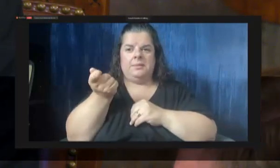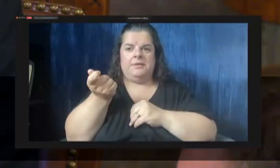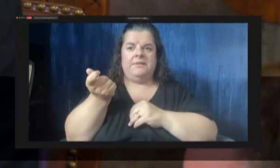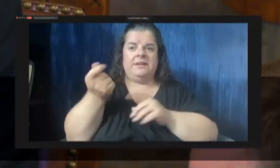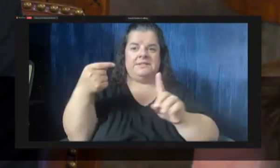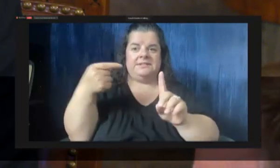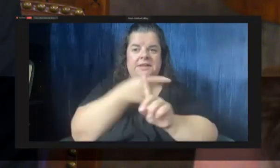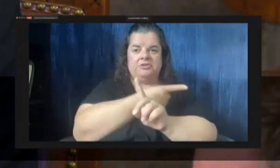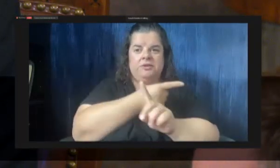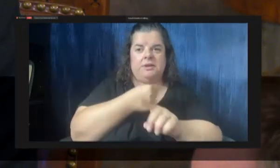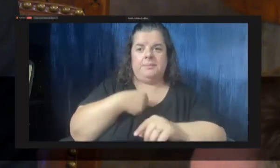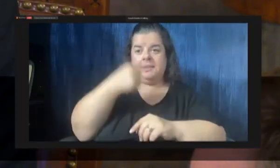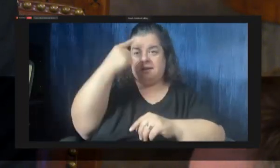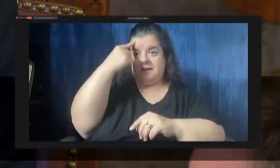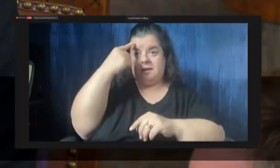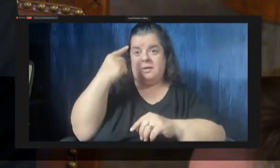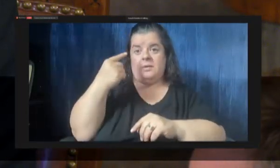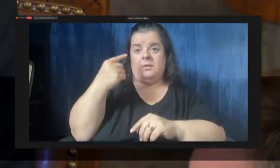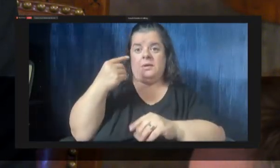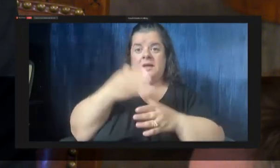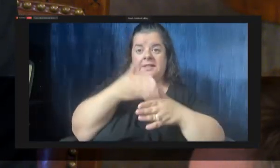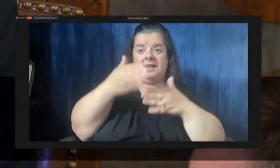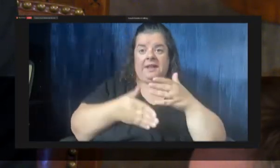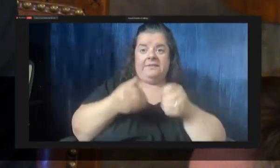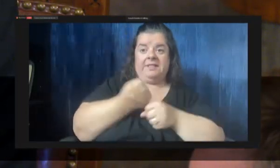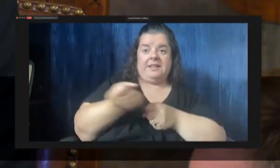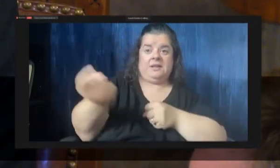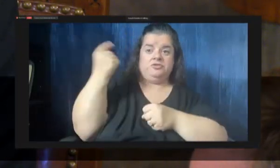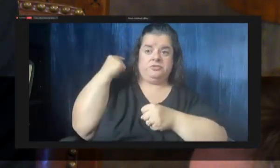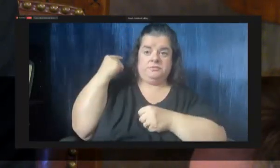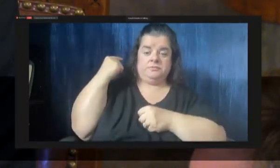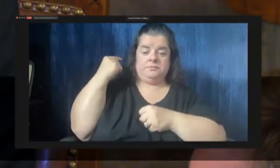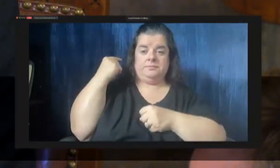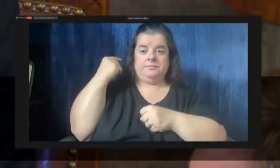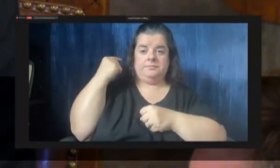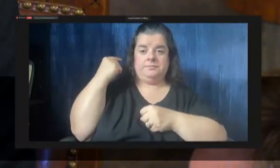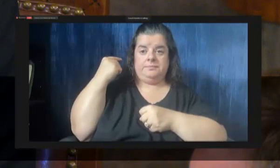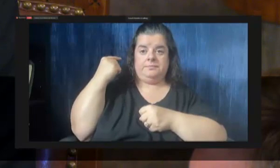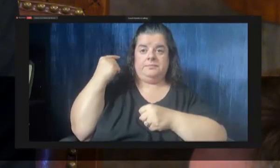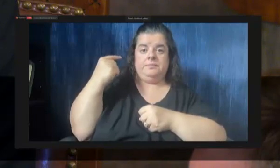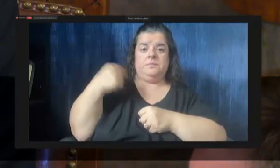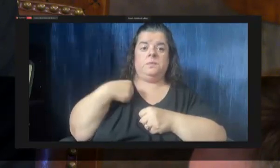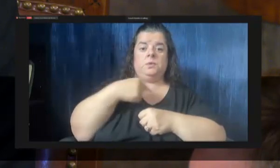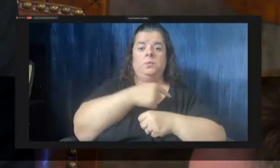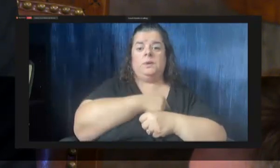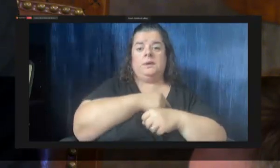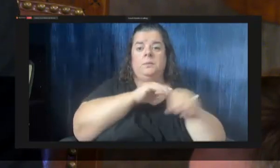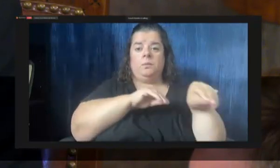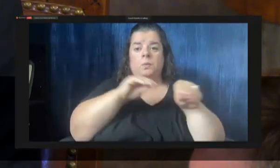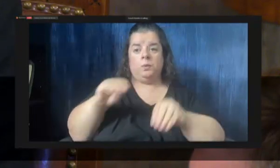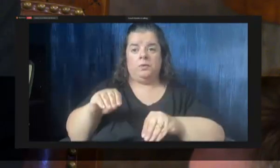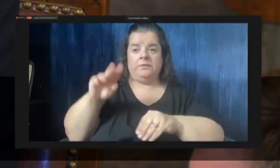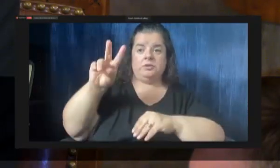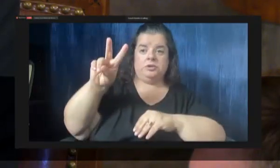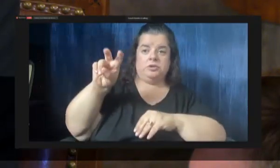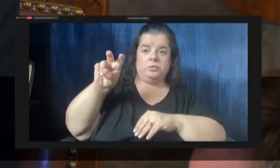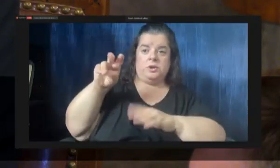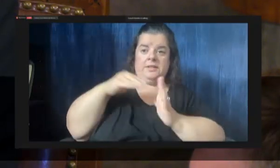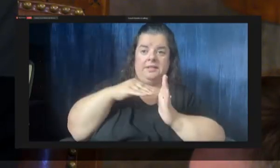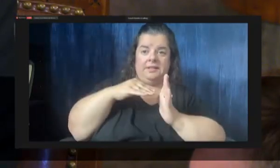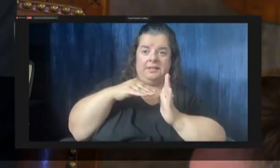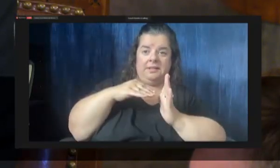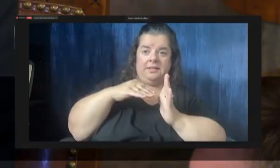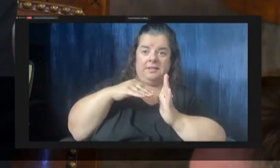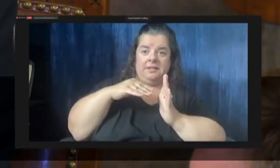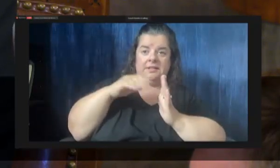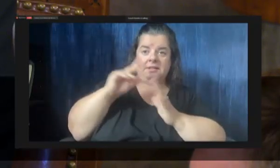I know that at the end of last year, we moved some 200K out of animal